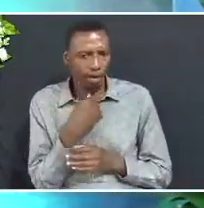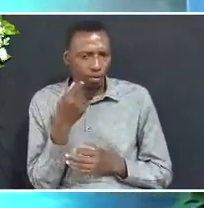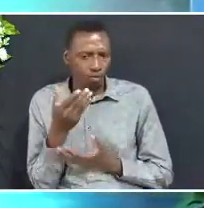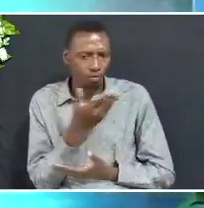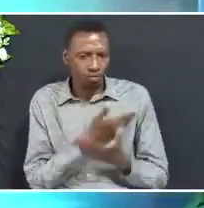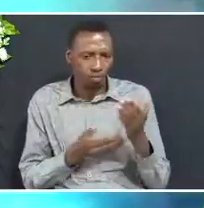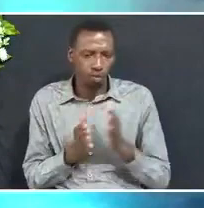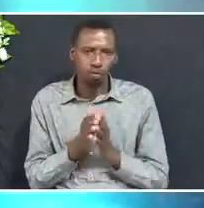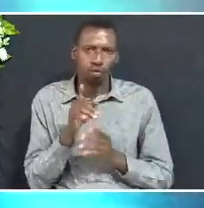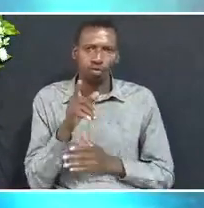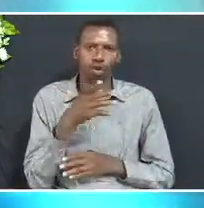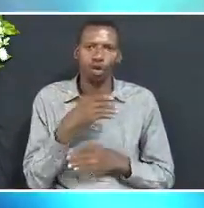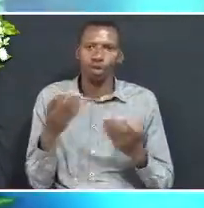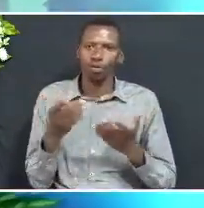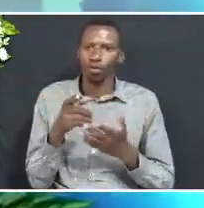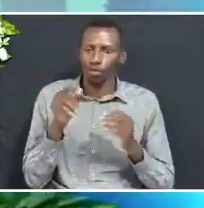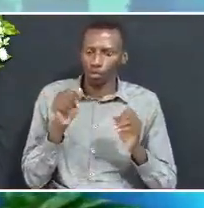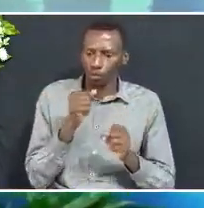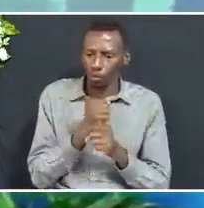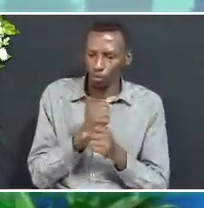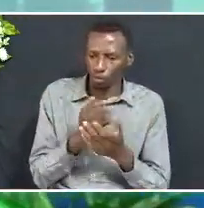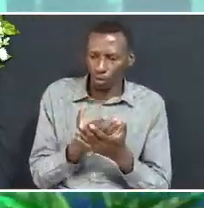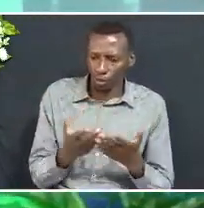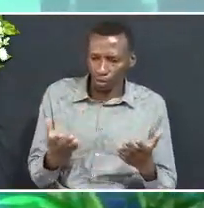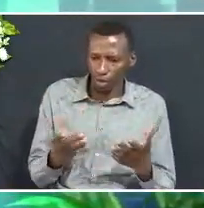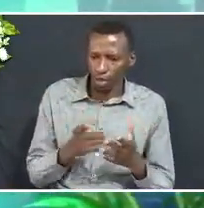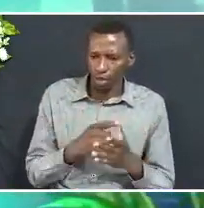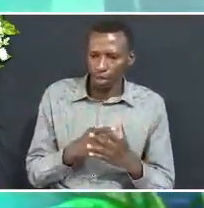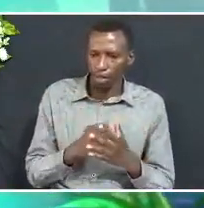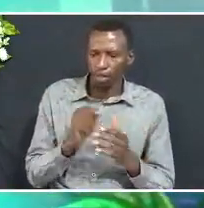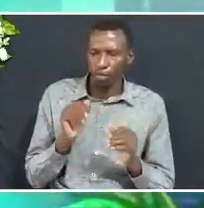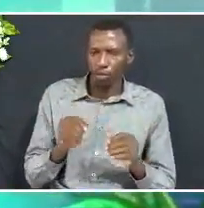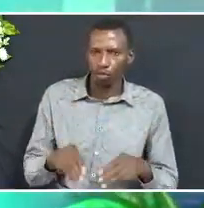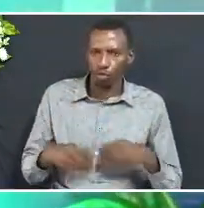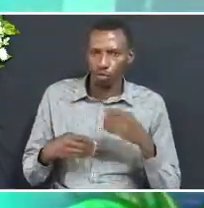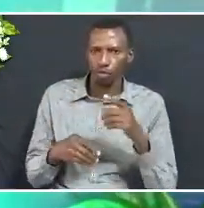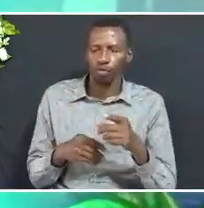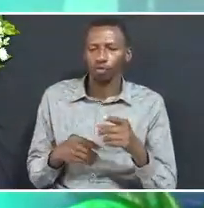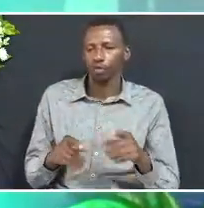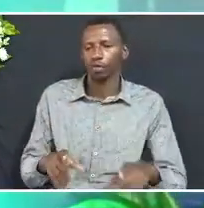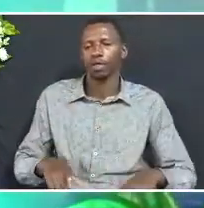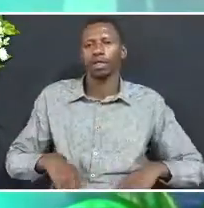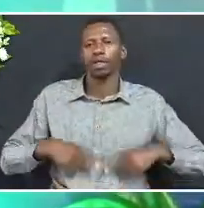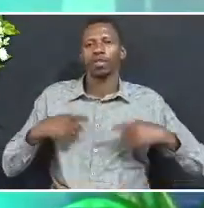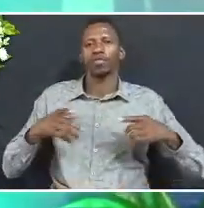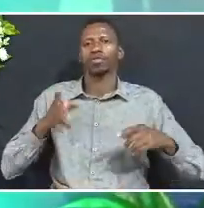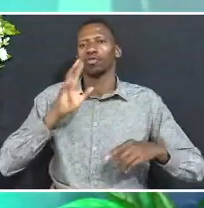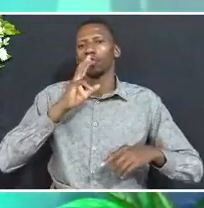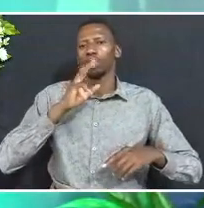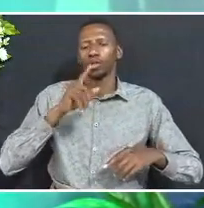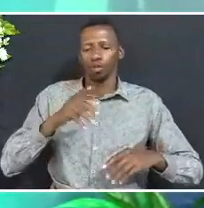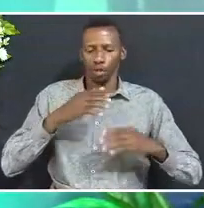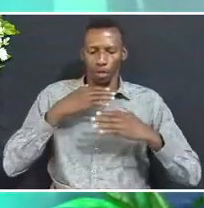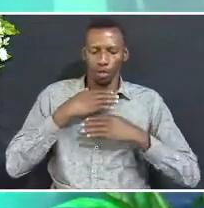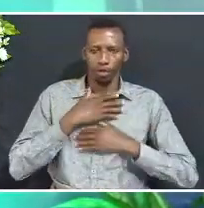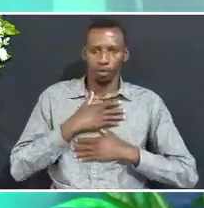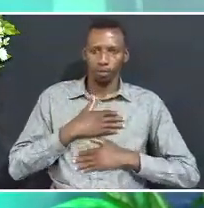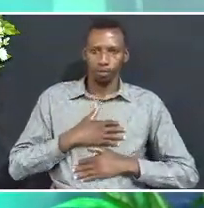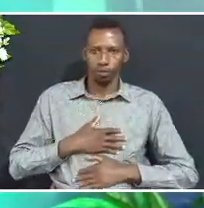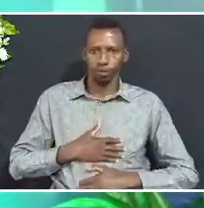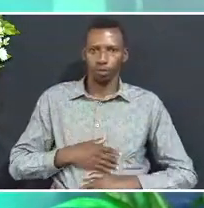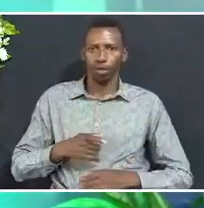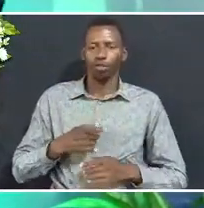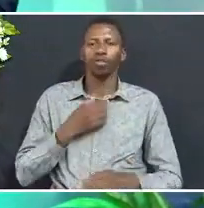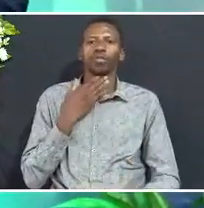where you could have done something and he could have given you living water and you could have been satisfied from the